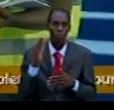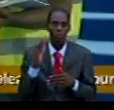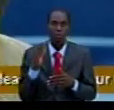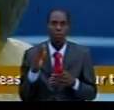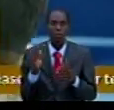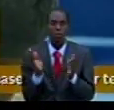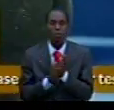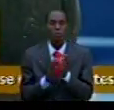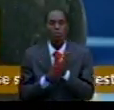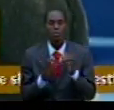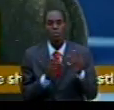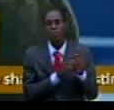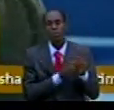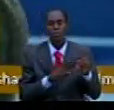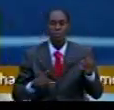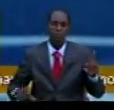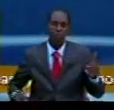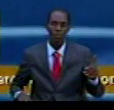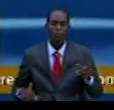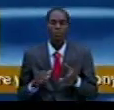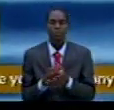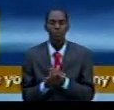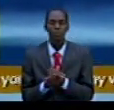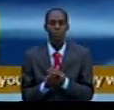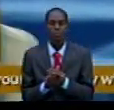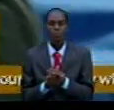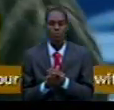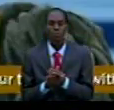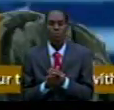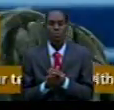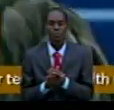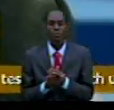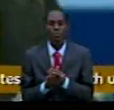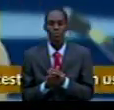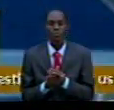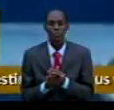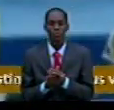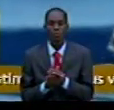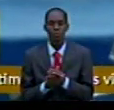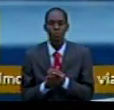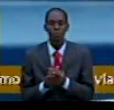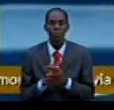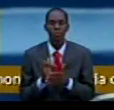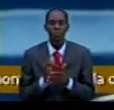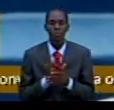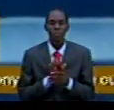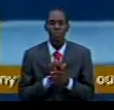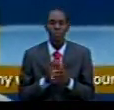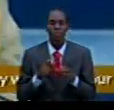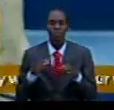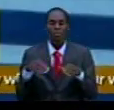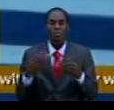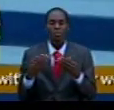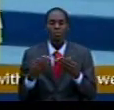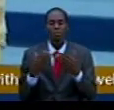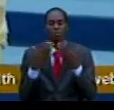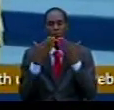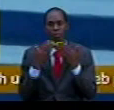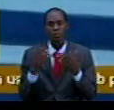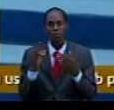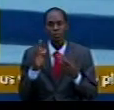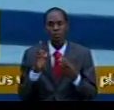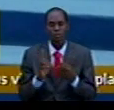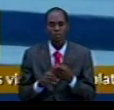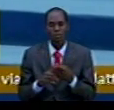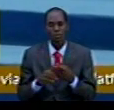the Lord. Mo fi ope fun Olorun baba omo ati emi mimo. Olugbala